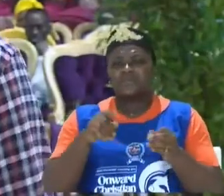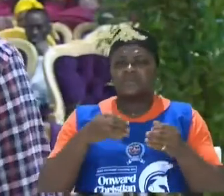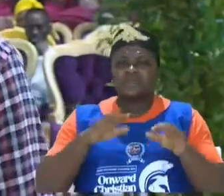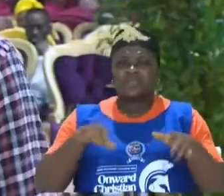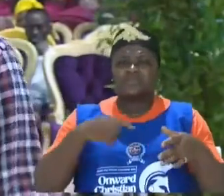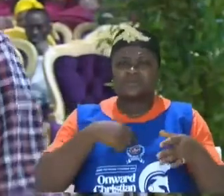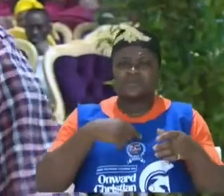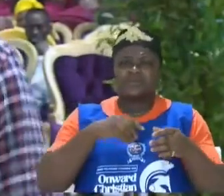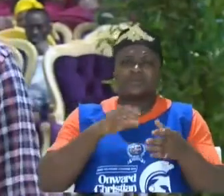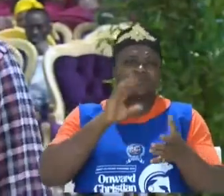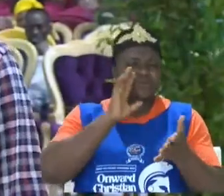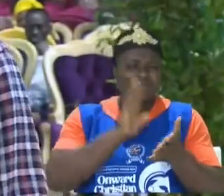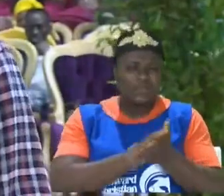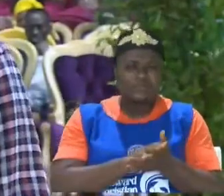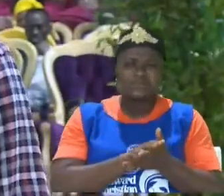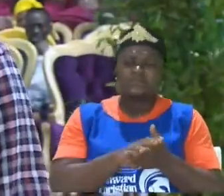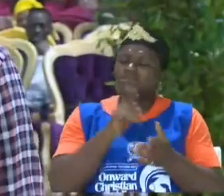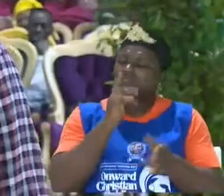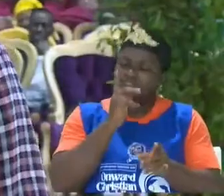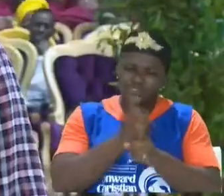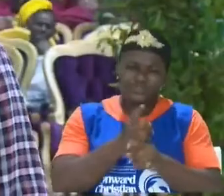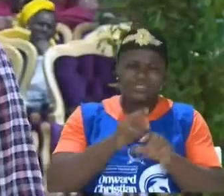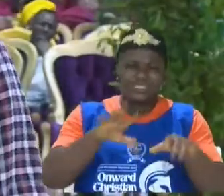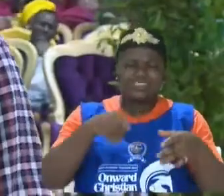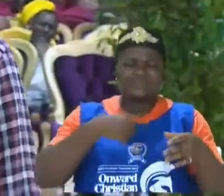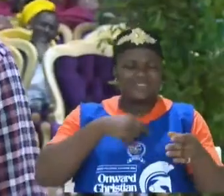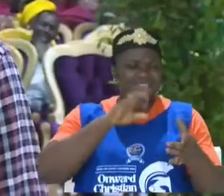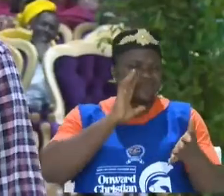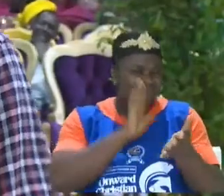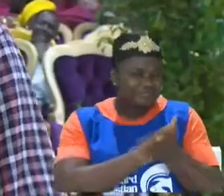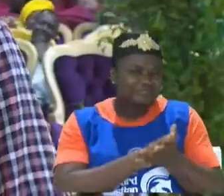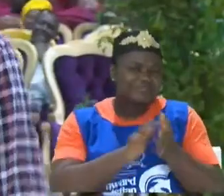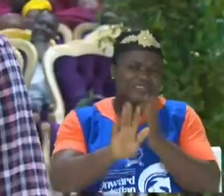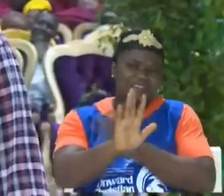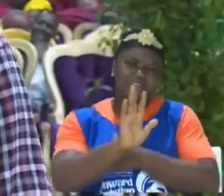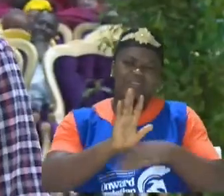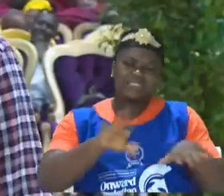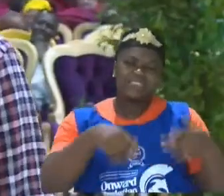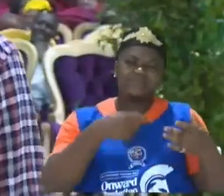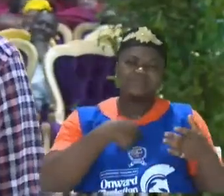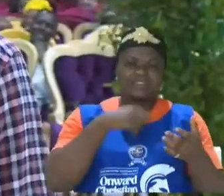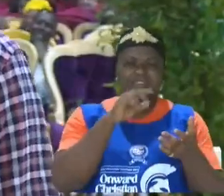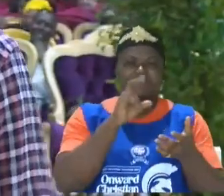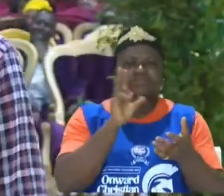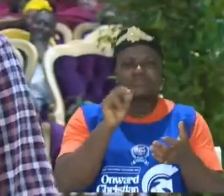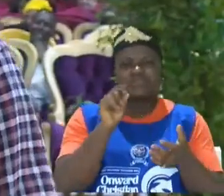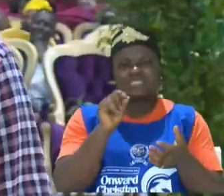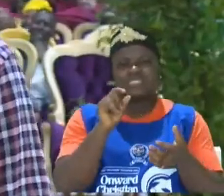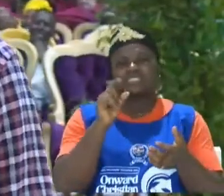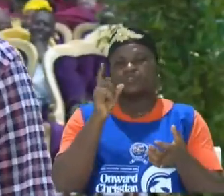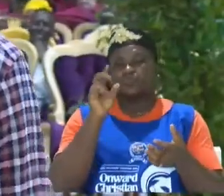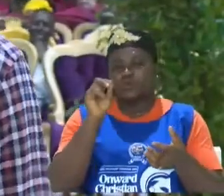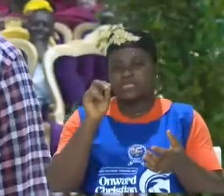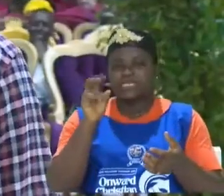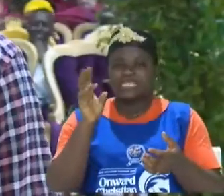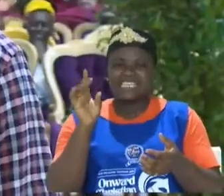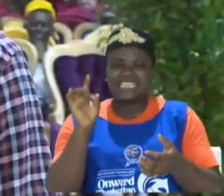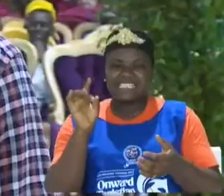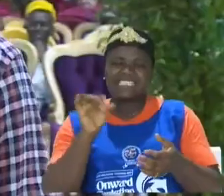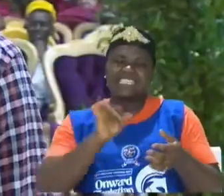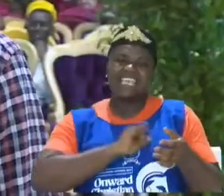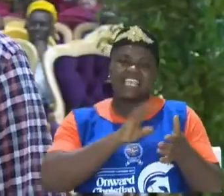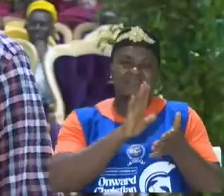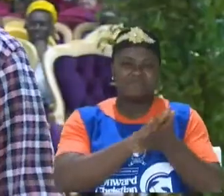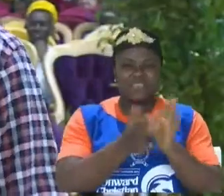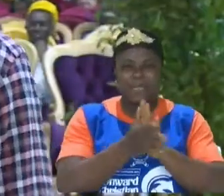going to talk to any lady. Just give me a woman, my wife. So God gave me a 2018. 2018, I got married.